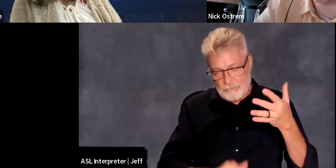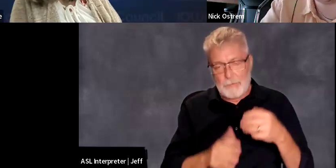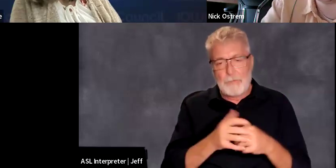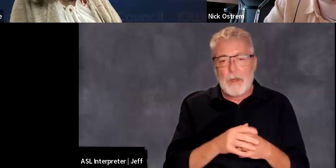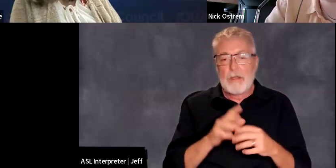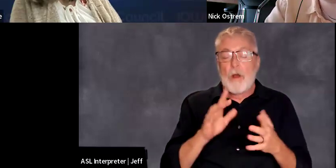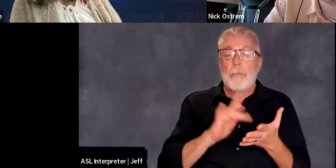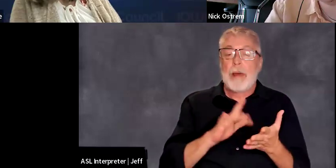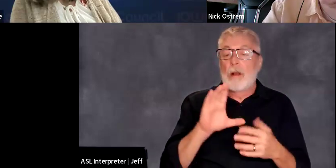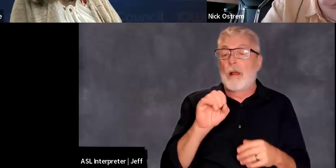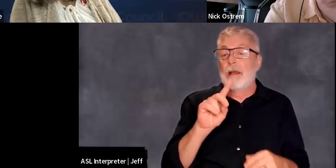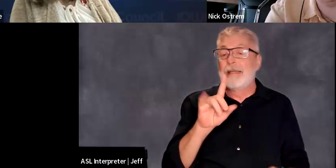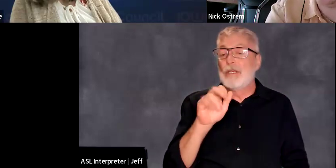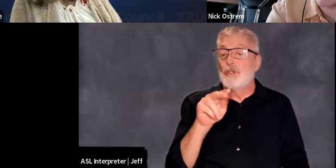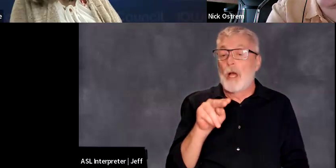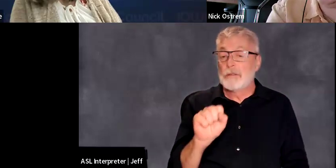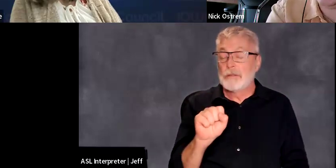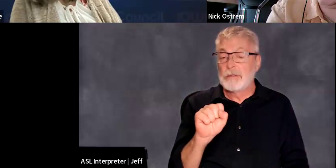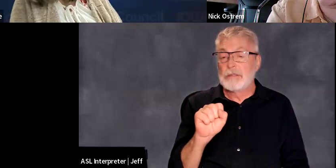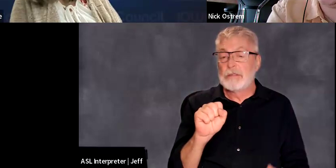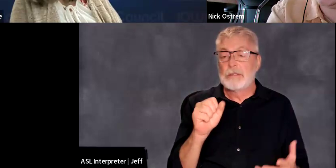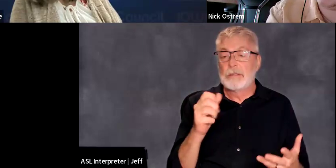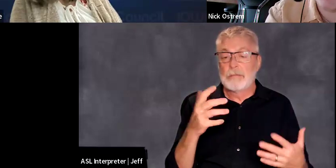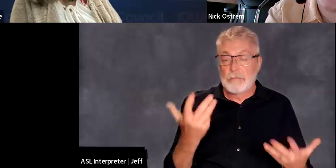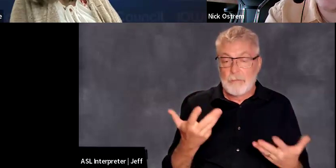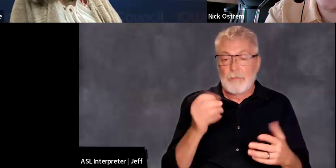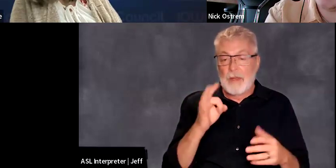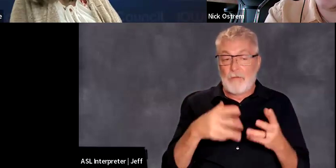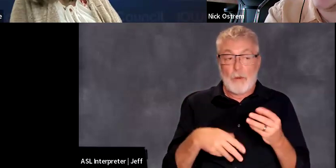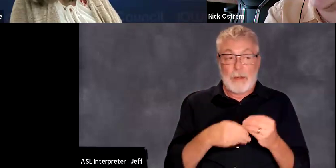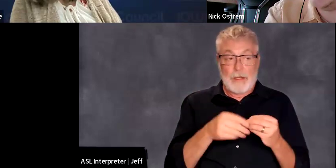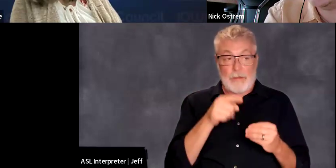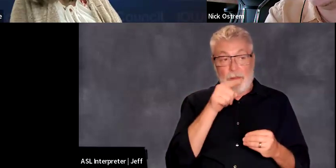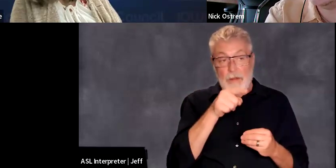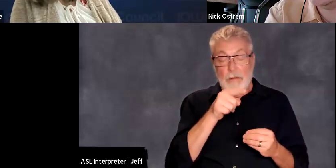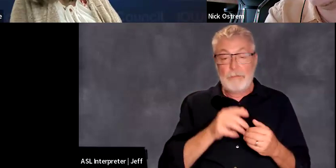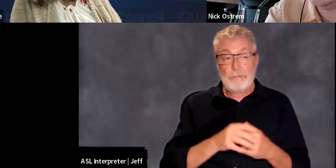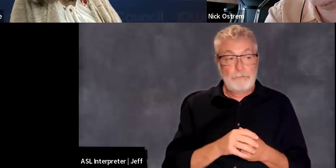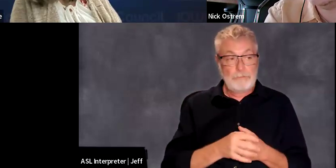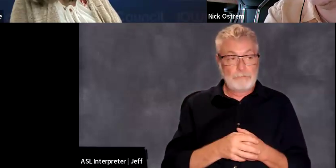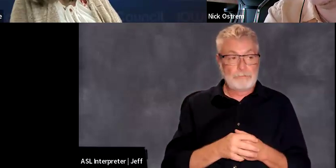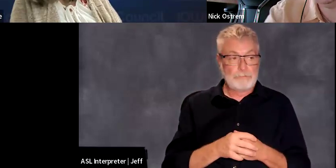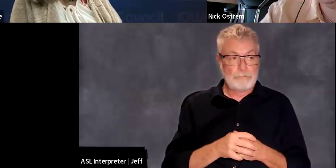So for the medical conditions box, if you add anything to this, um,